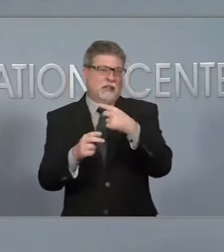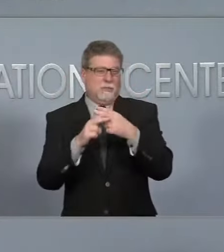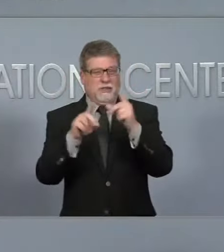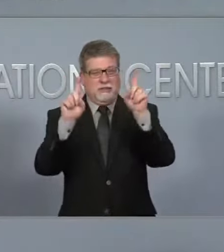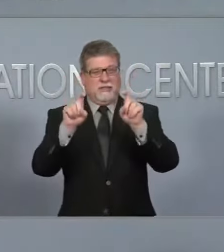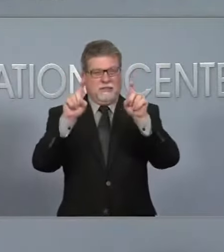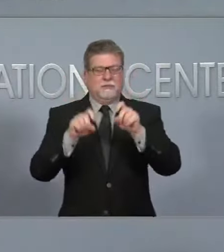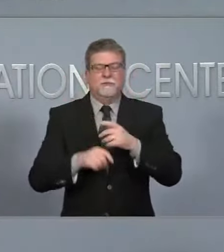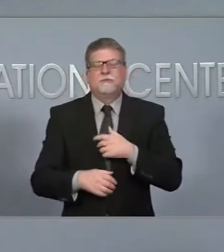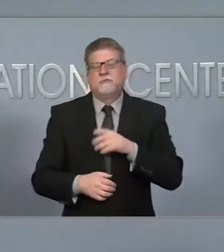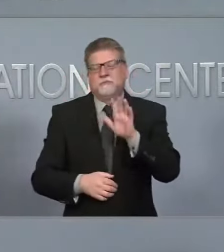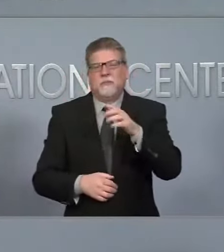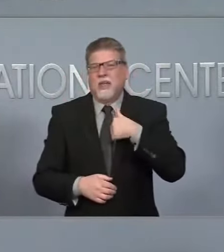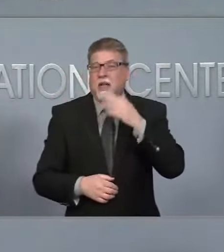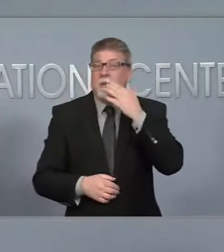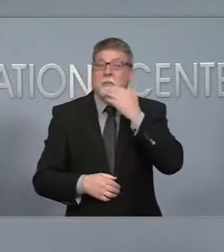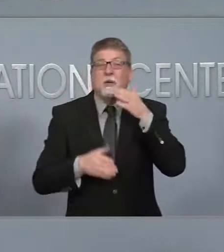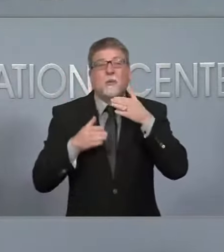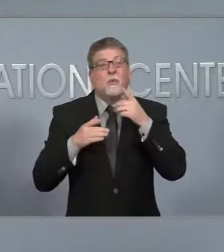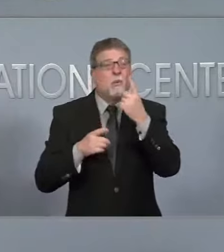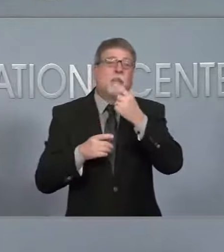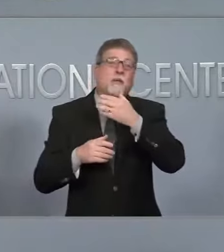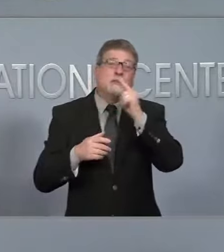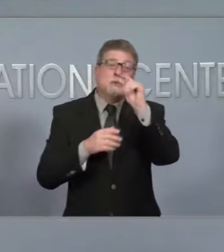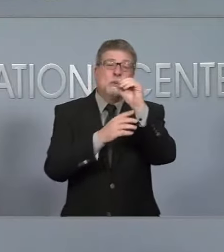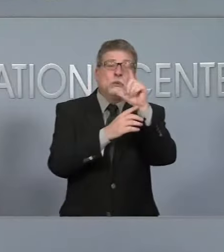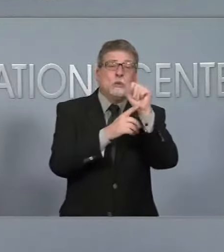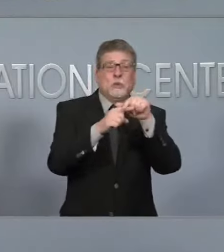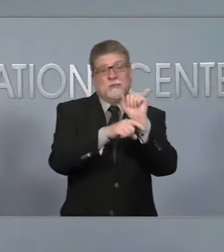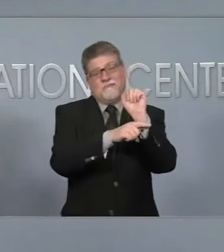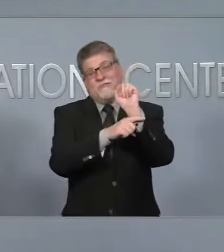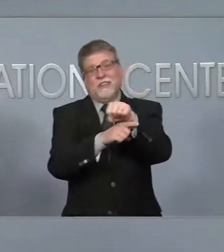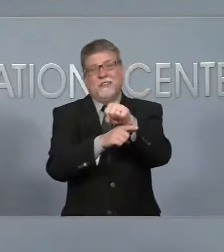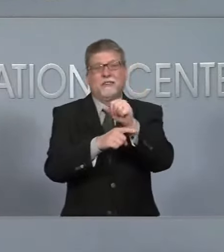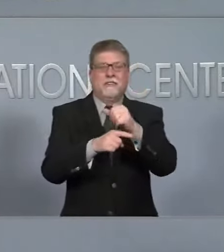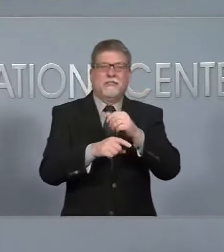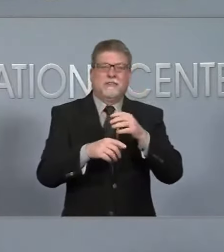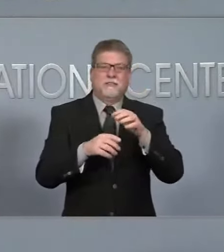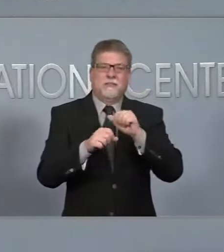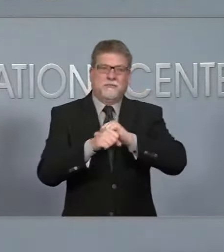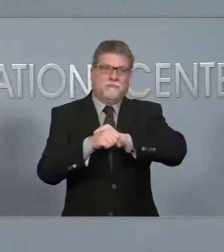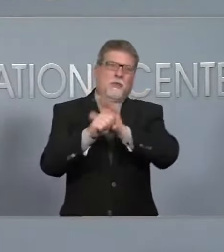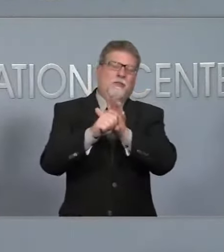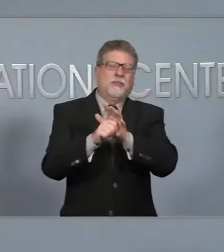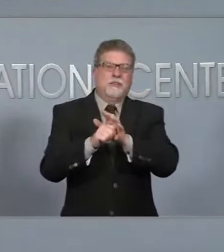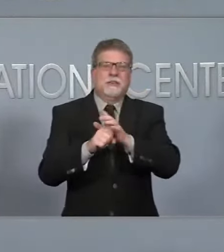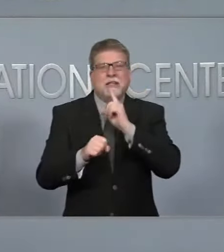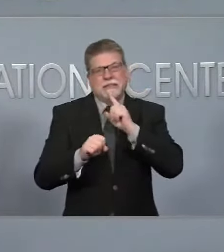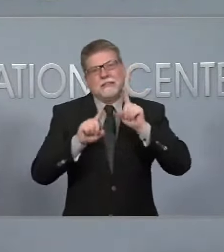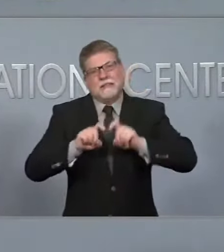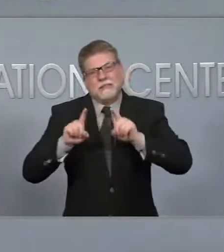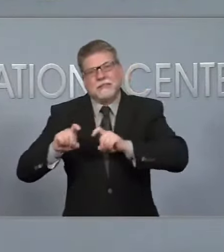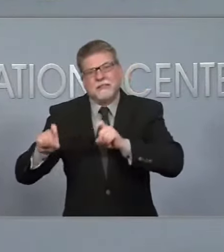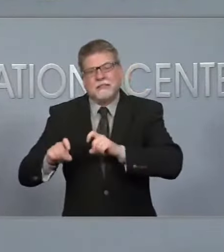pandemic, and we're going to continue to encourage testing, but I'll let Secretary Kinsley address that question specifically.